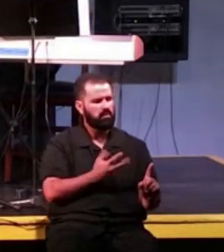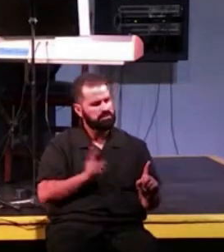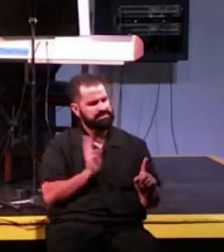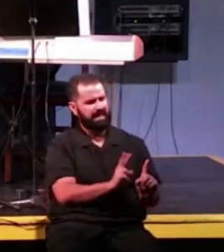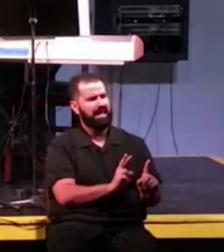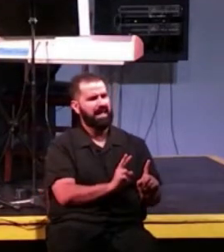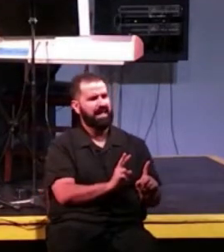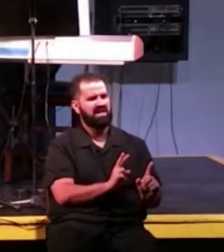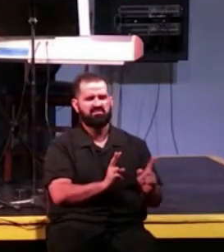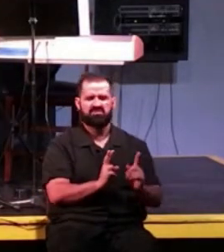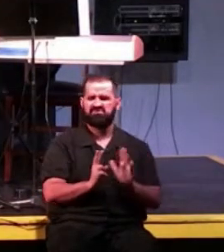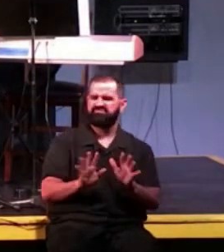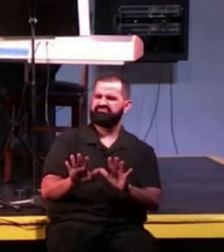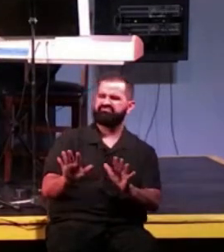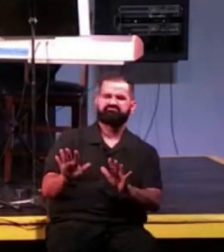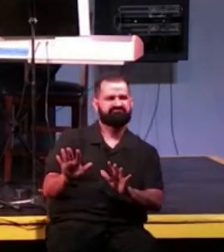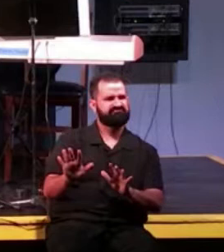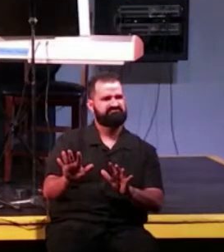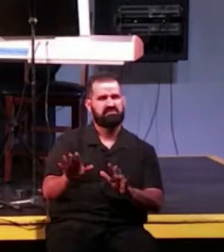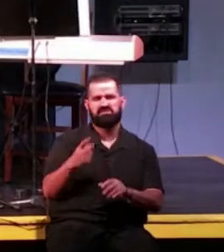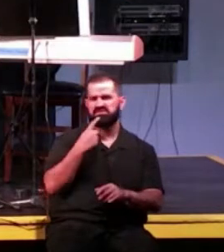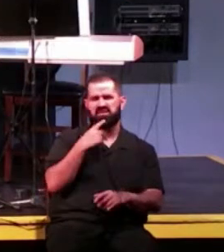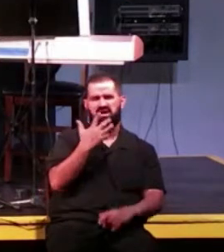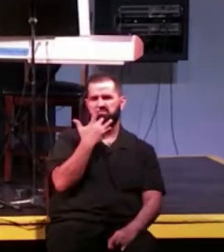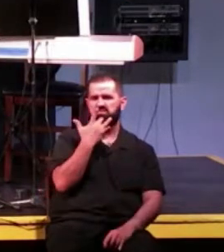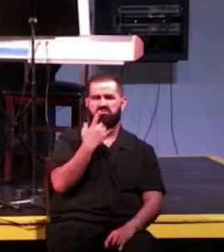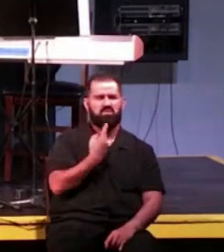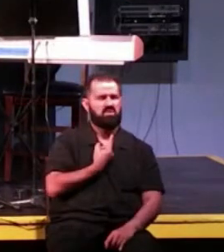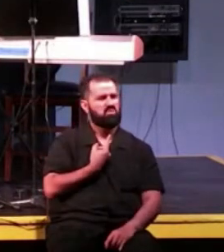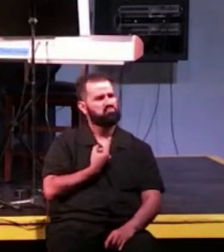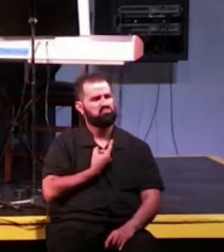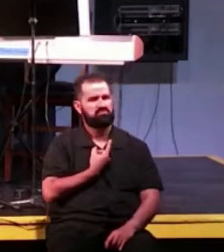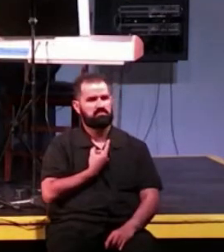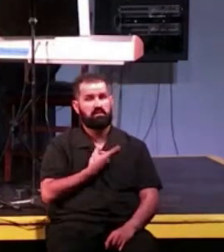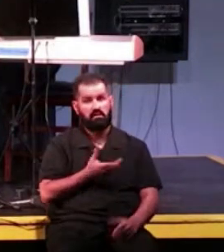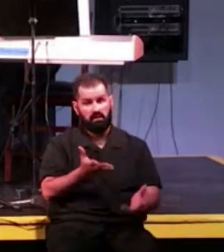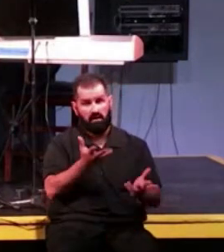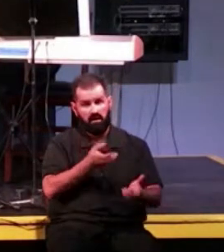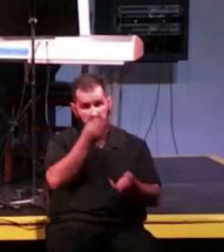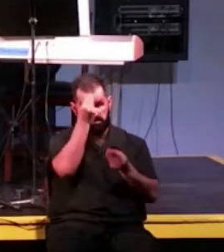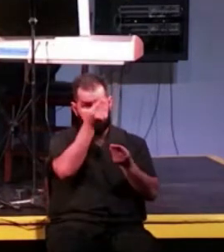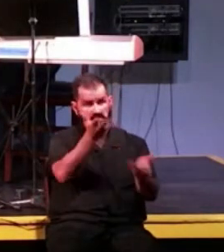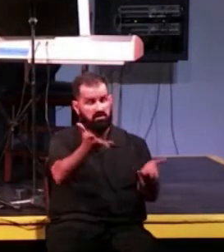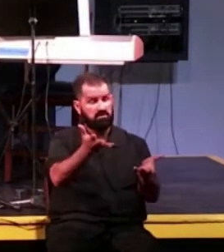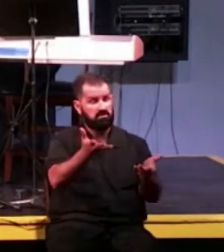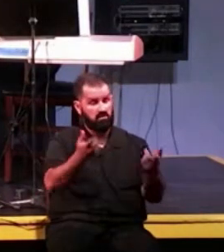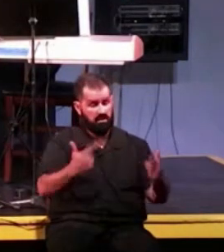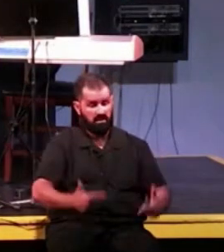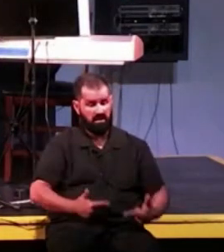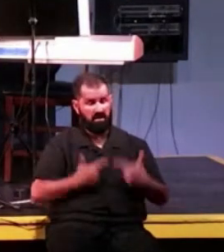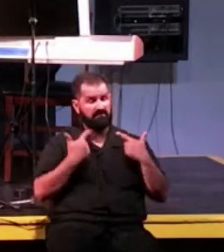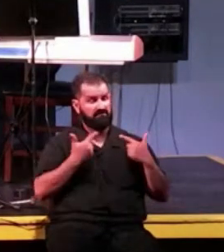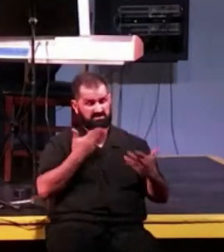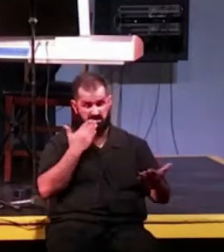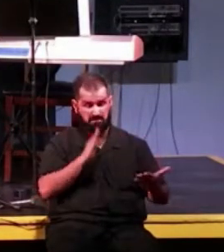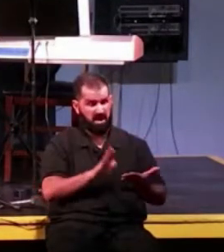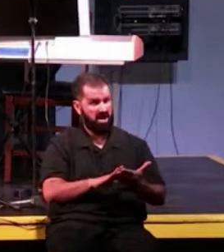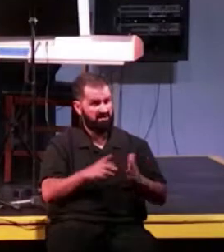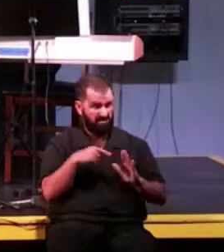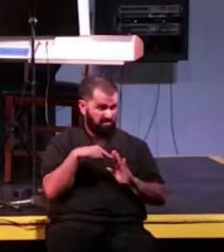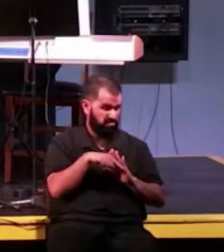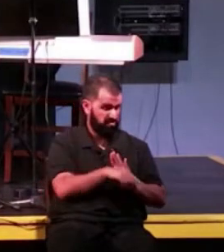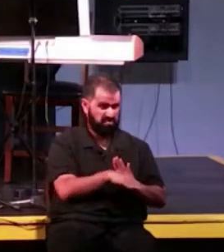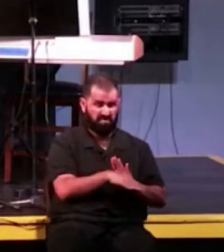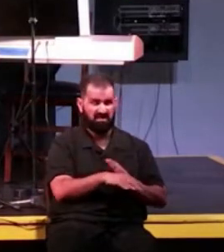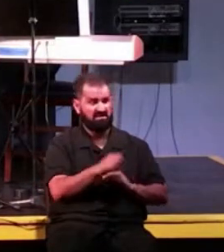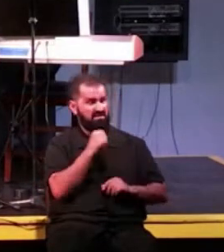But Naomi convinced herself that she needed to be alone. And I want to tell you that when life is bad and it's not happy